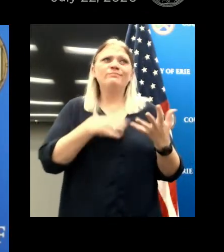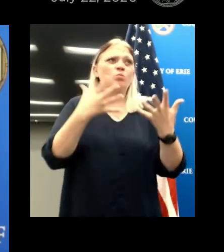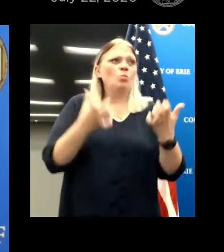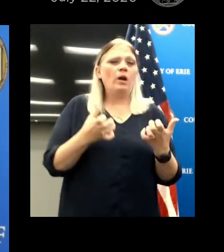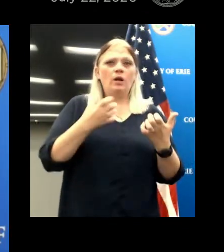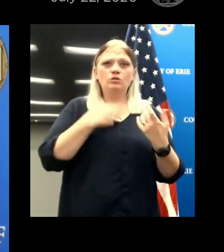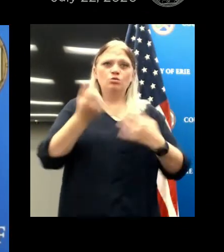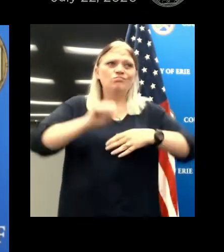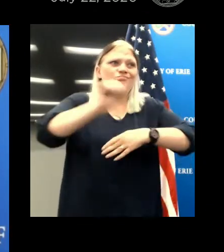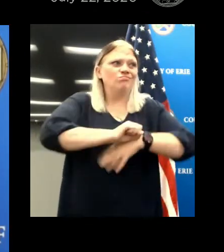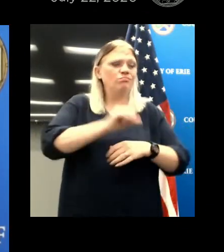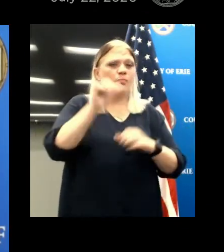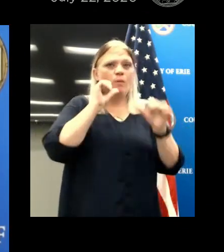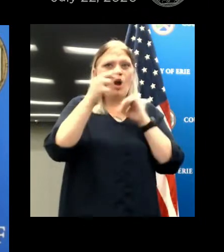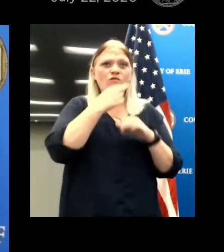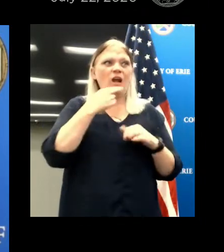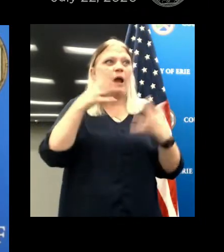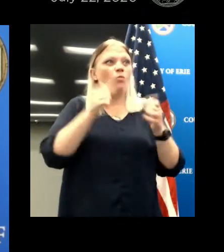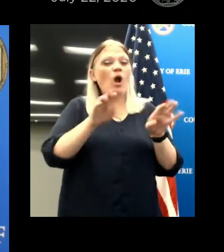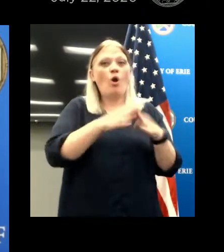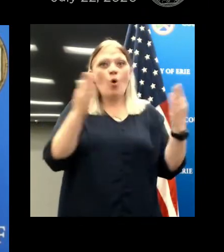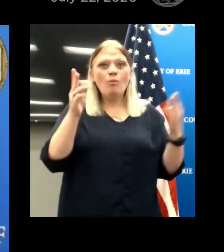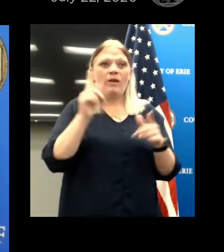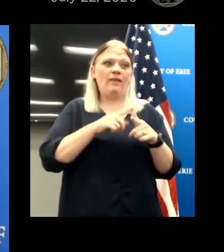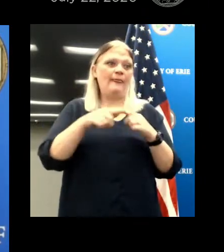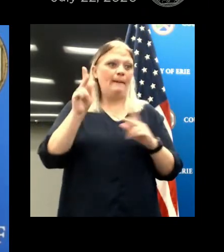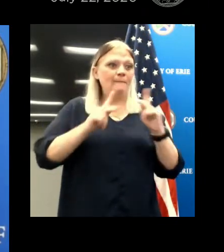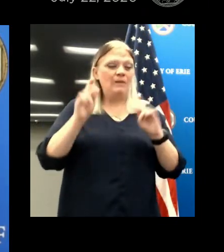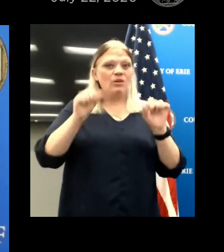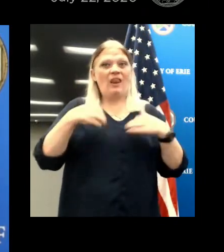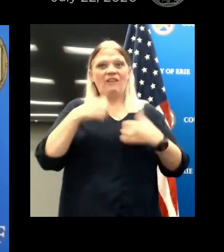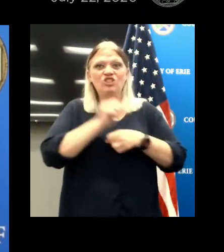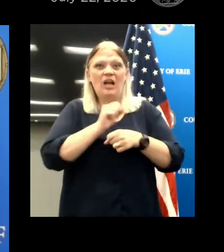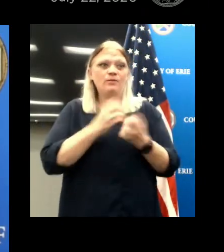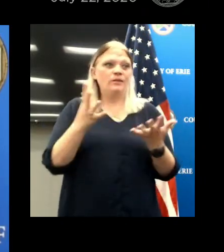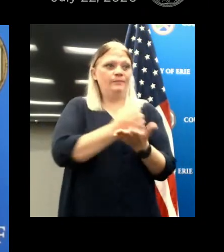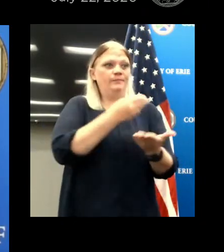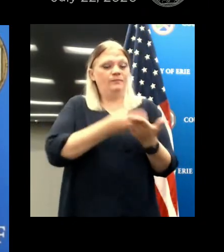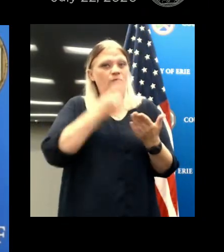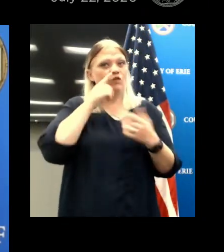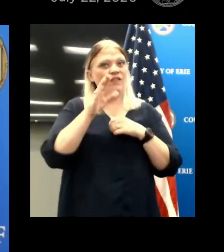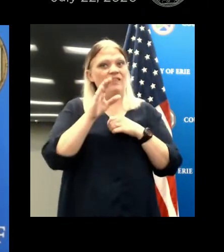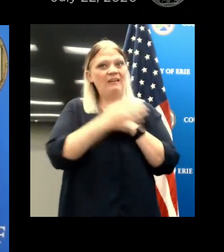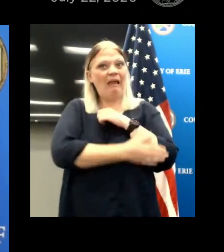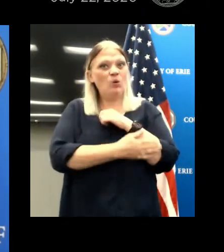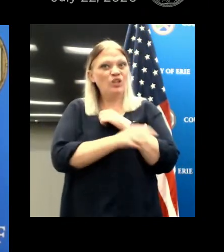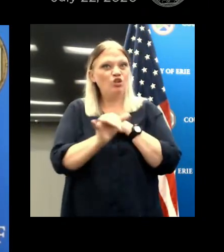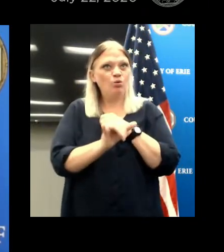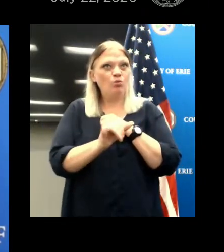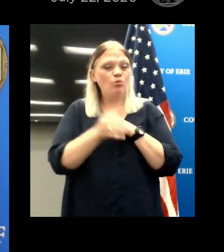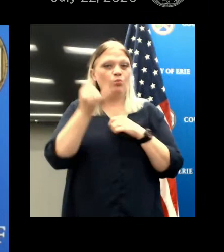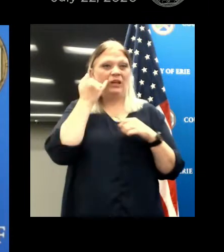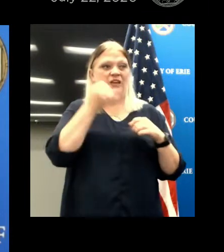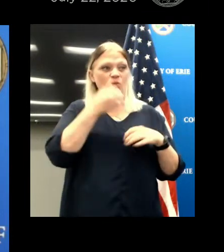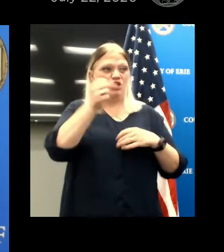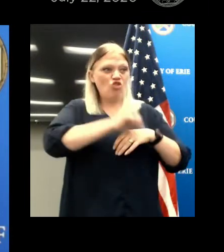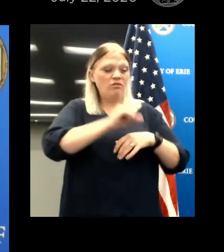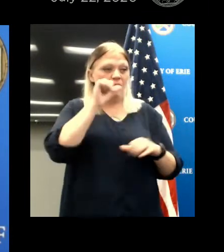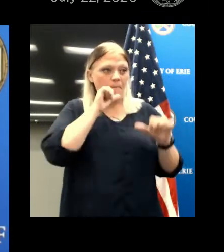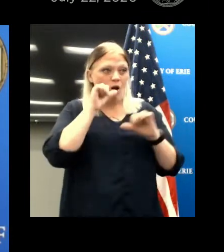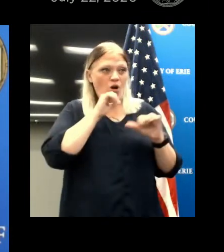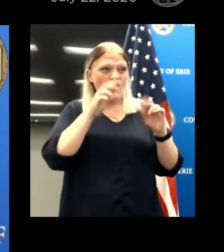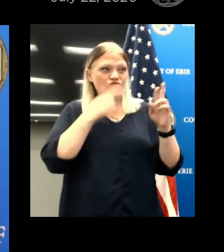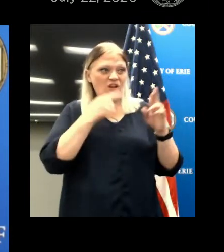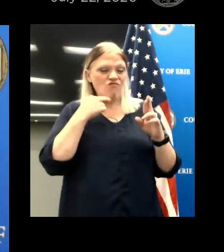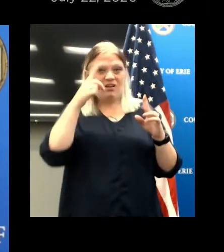whatsoever. I want them to stay open so people can have jobs and there's revenue that's generated for the county. The only reason we'd be shutting down a bar or a restaurant is because they're